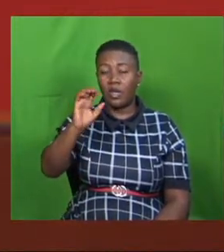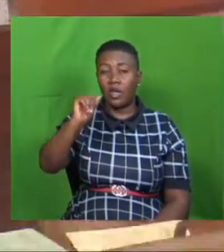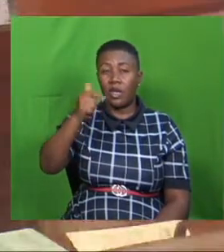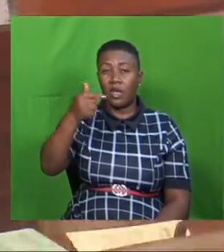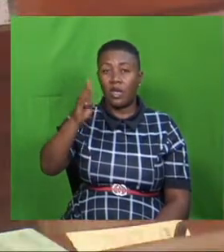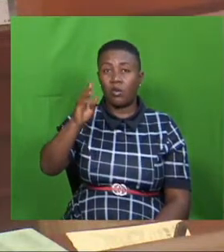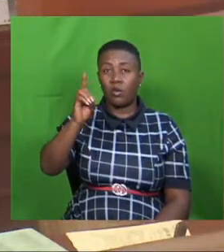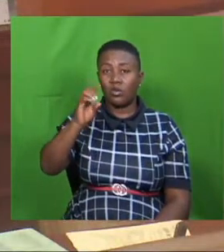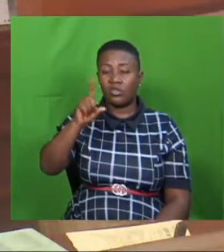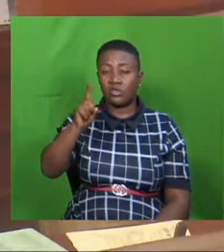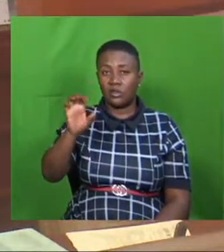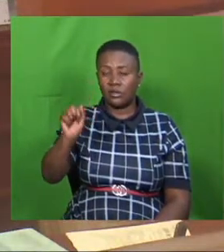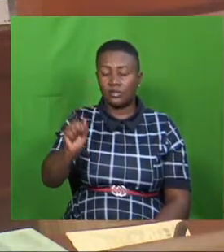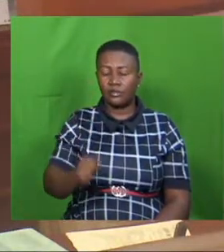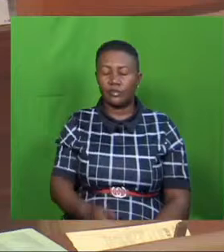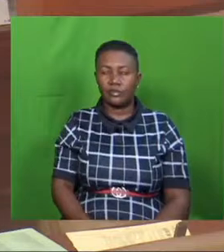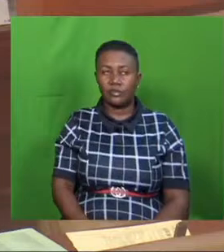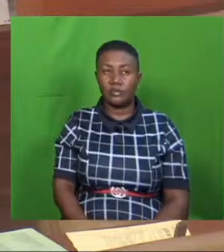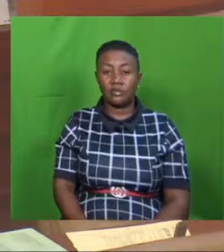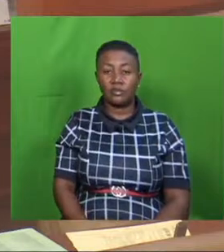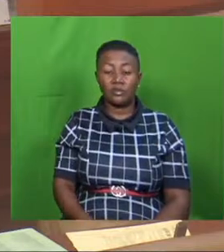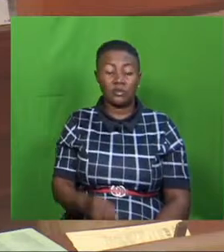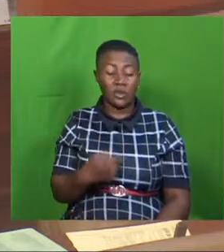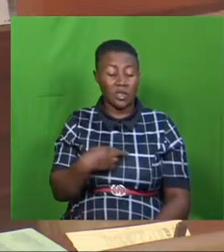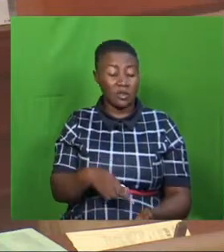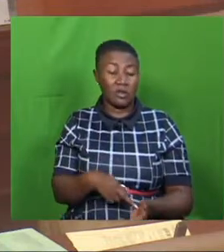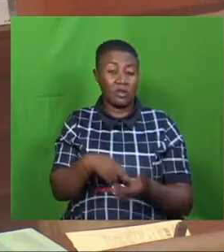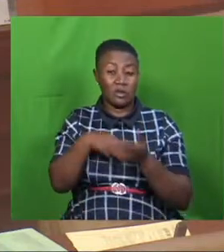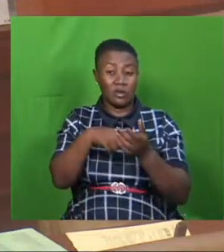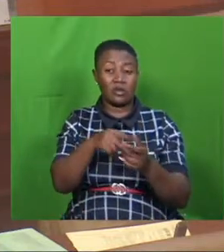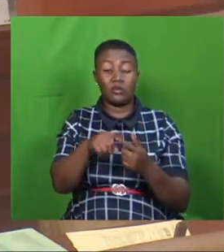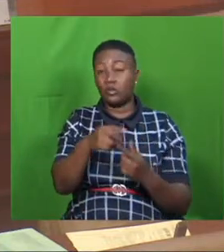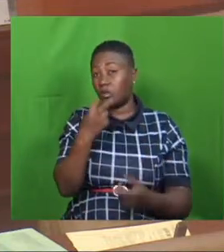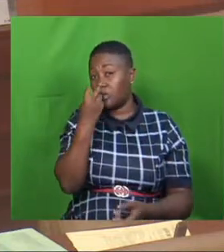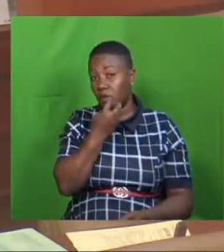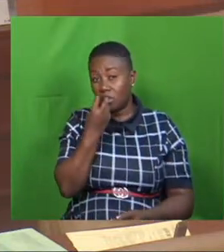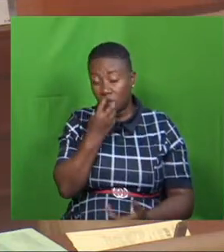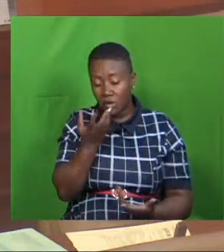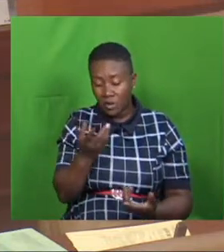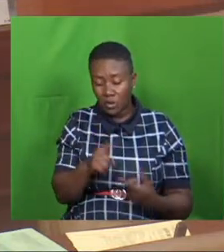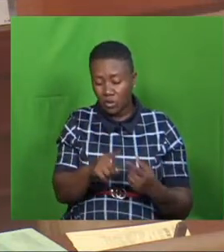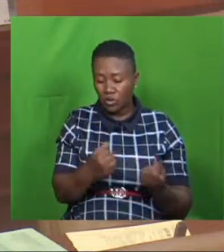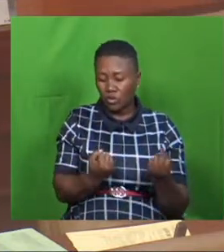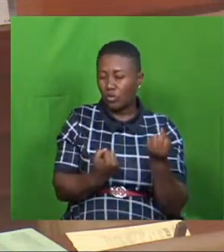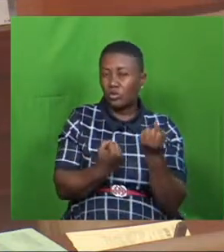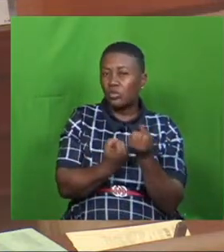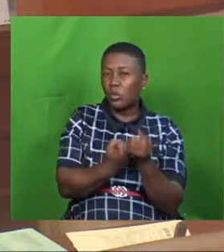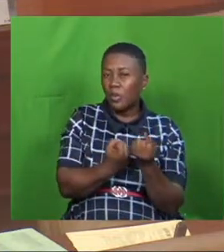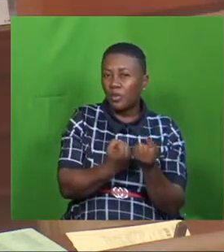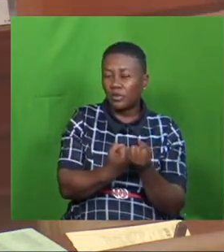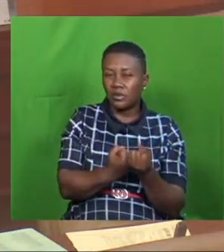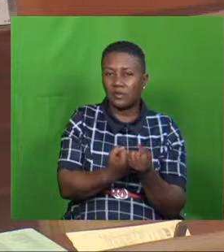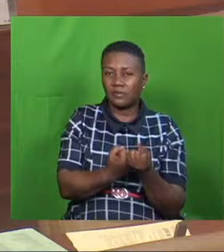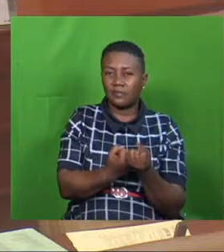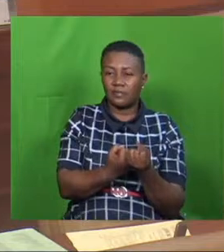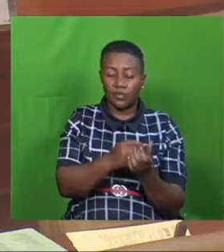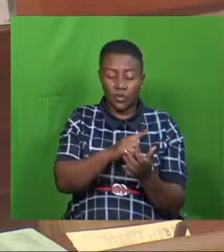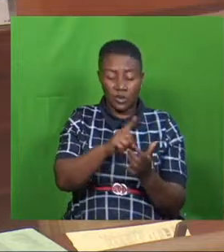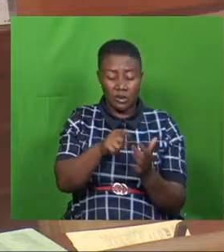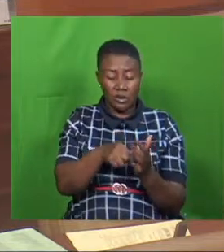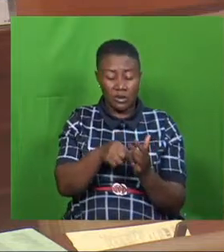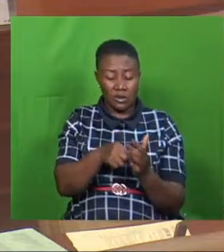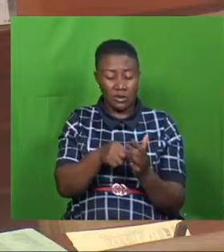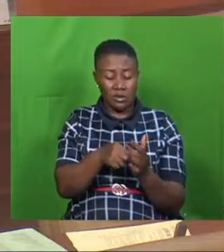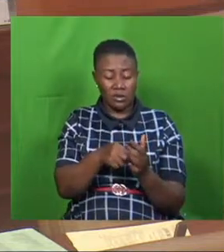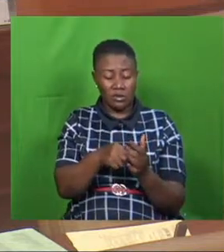Right, Honorable Speaker, I write to speak in support of this motion to